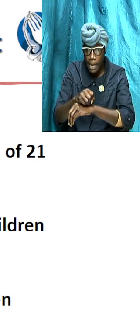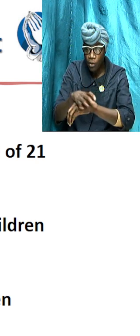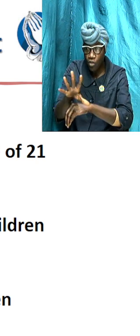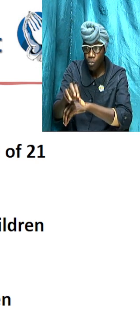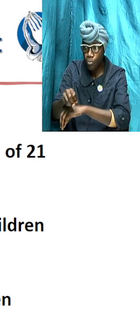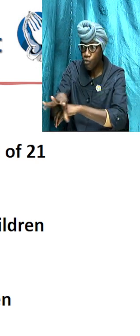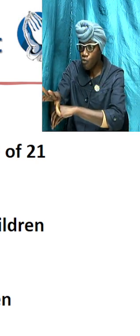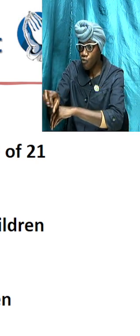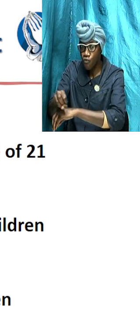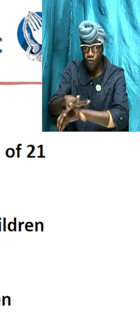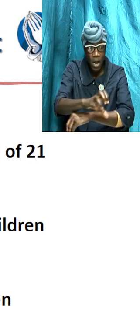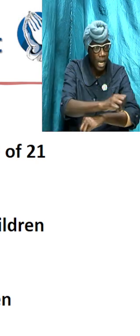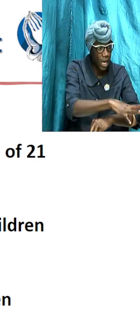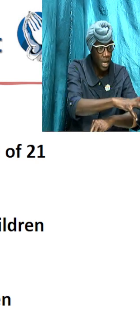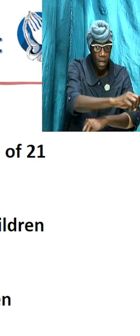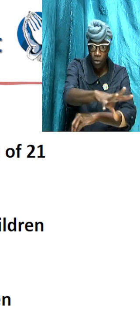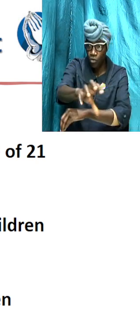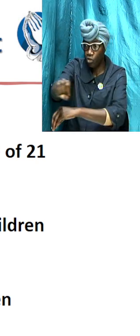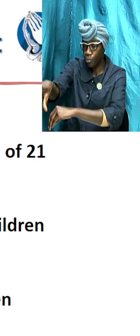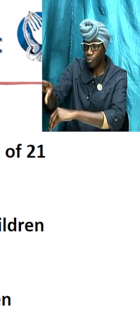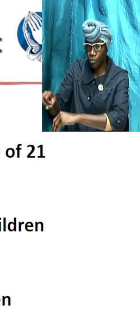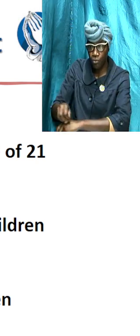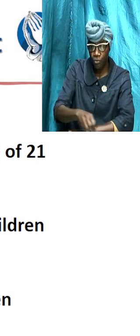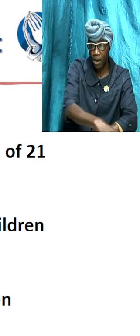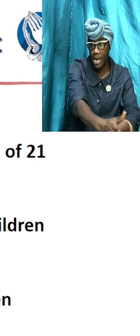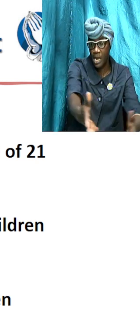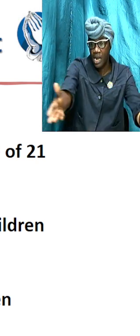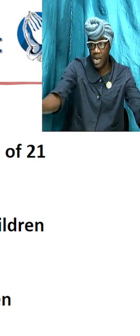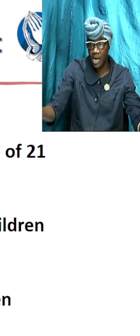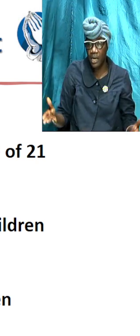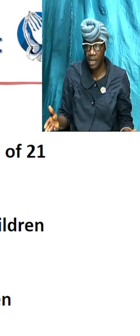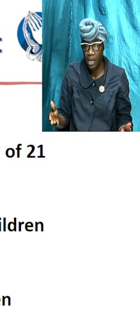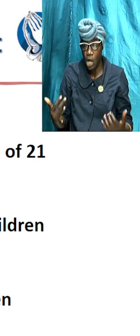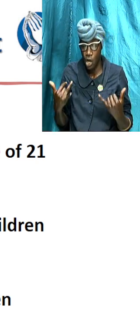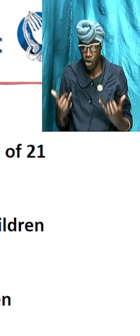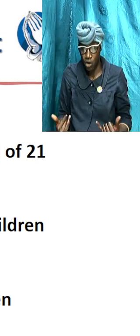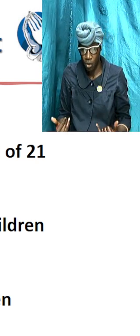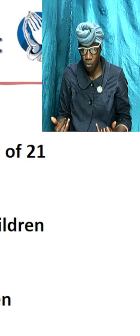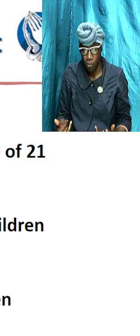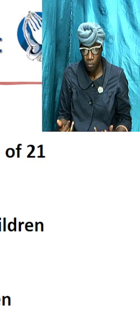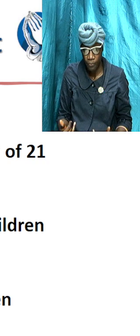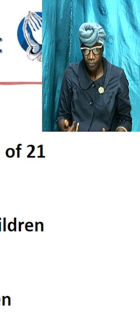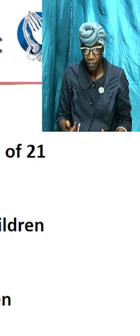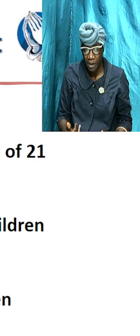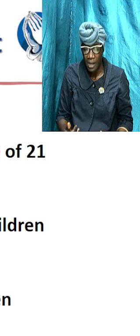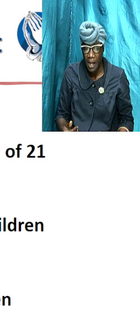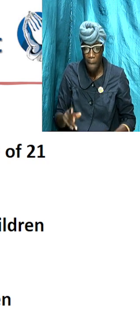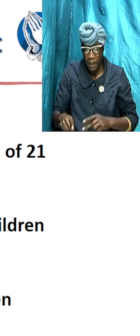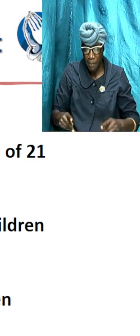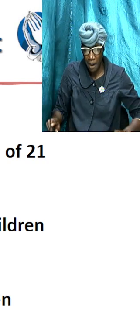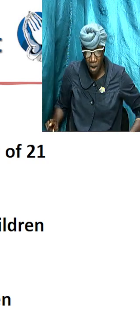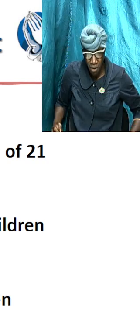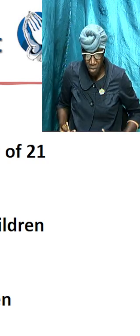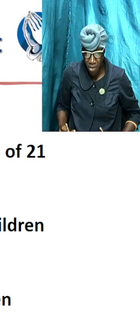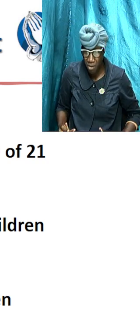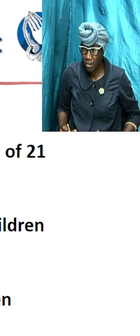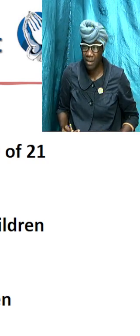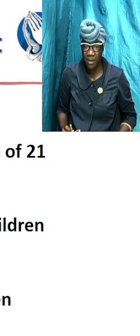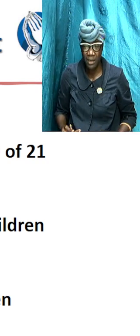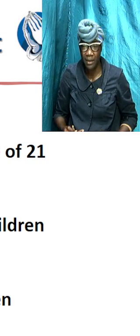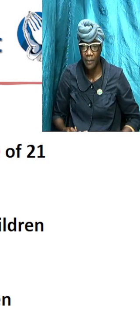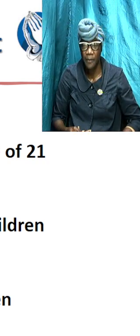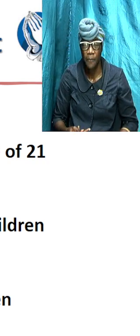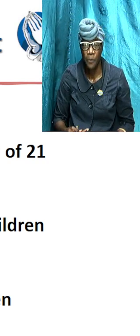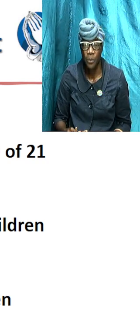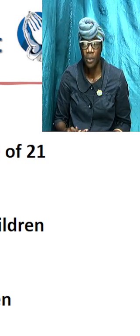the globe. To the point now where it becomes a pandemic, where people are affected by it. But brethren, the fact